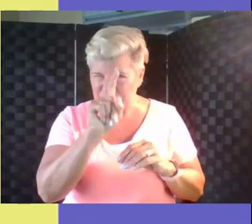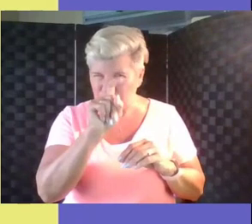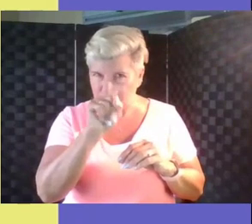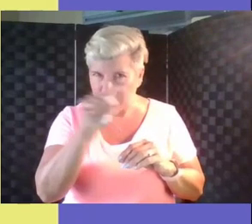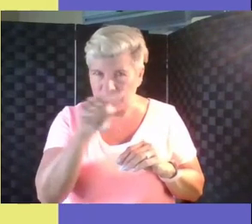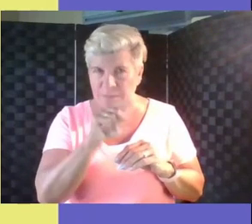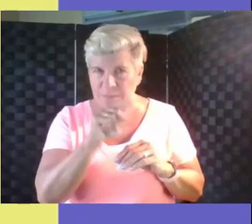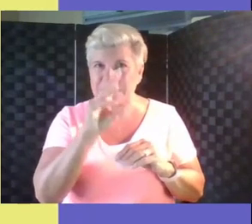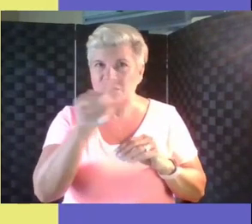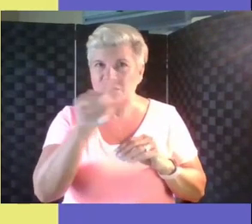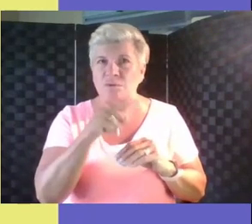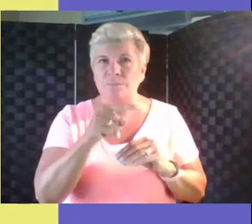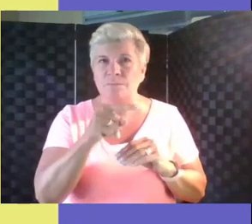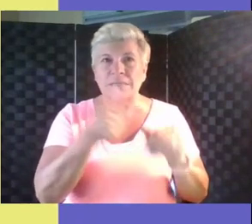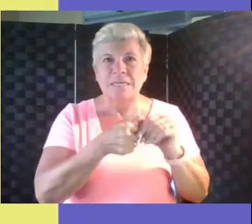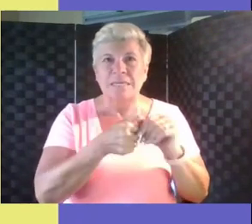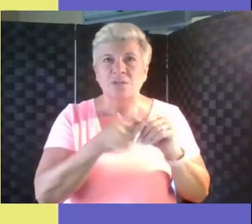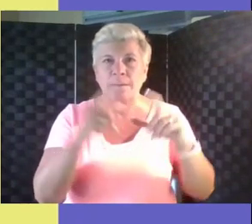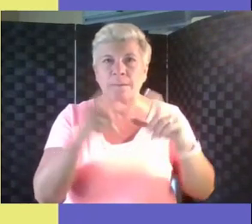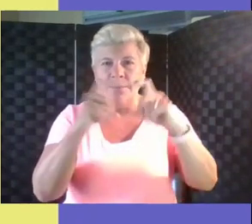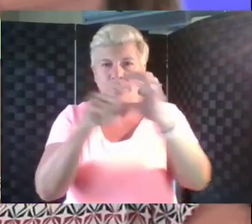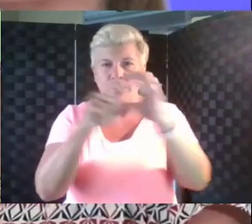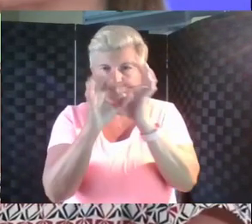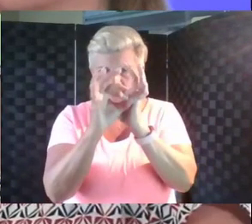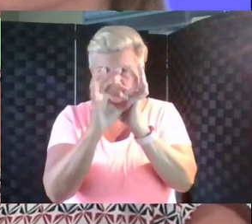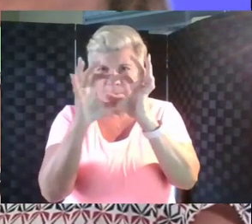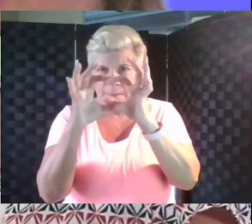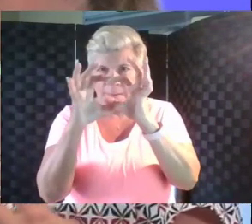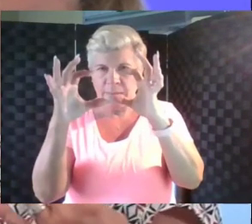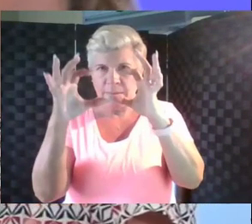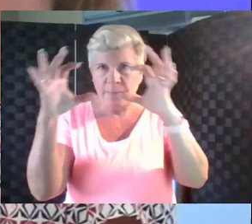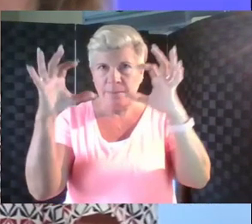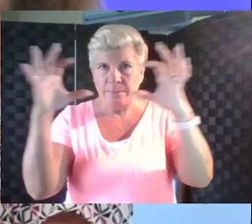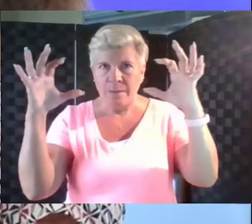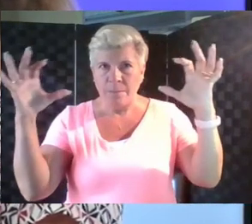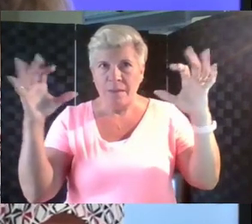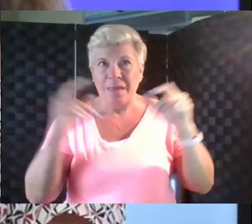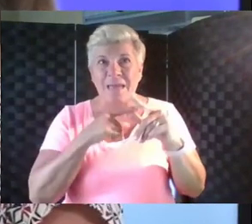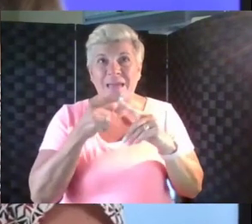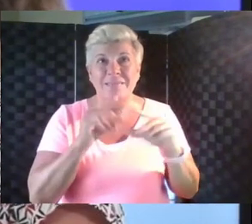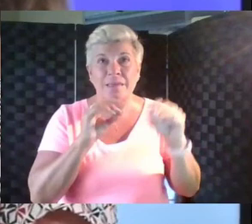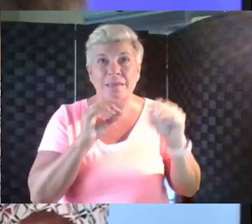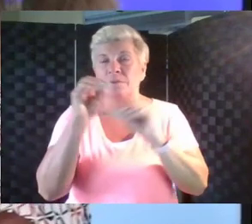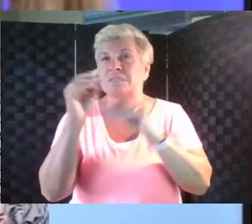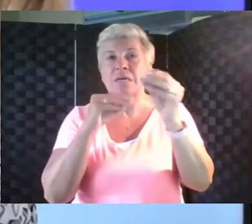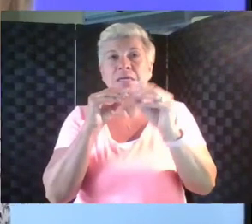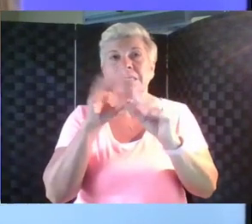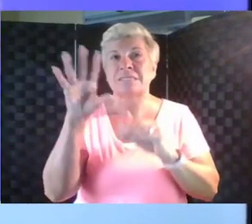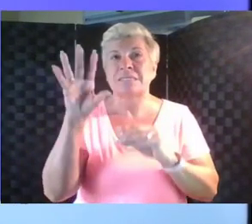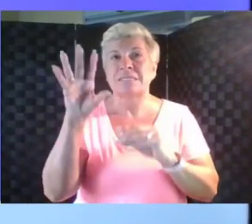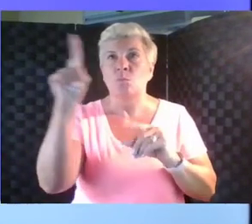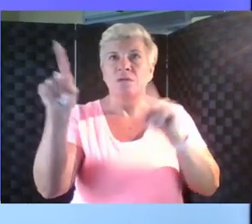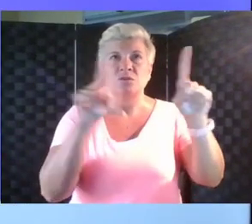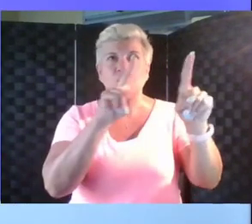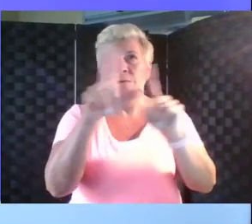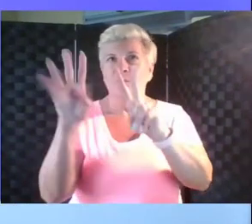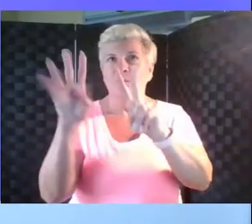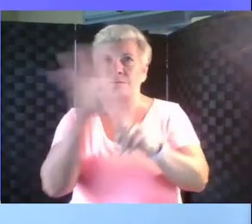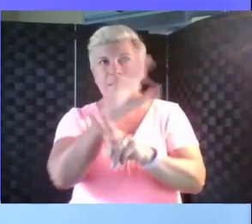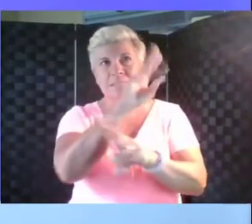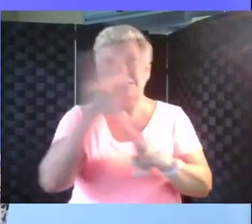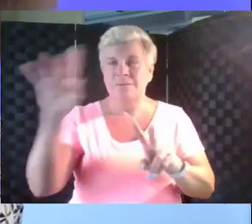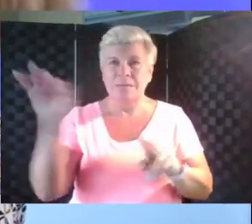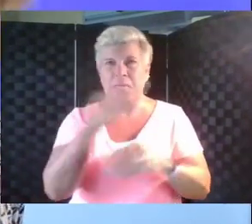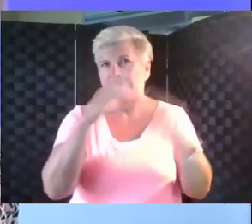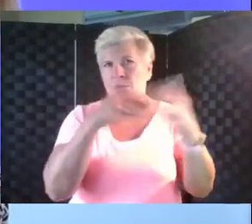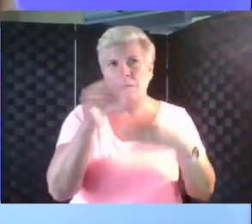one in the middle. And each circle is going to be a little bit bigger. Then you're going to randomly take your numbers, 0 through 9, and put them